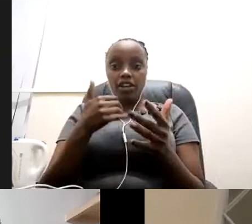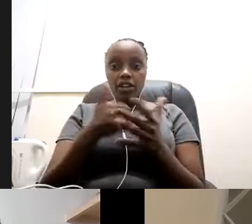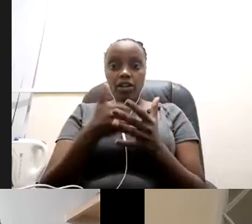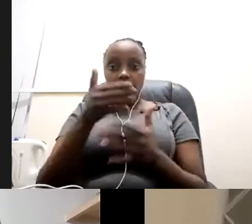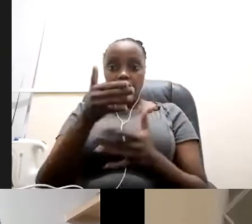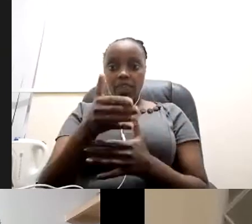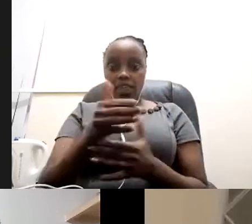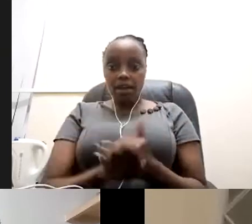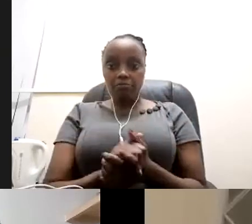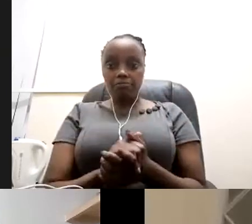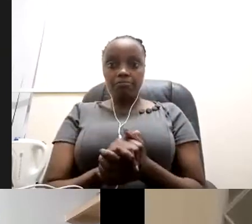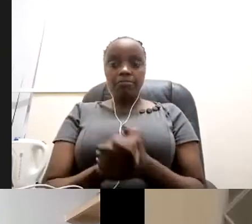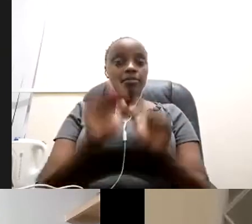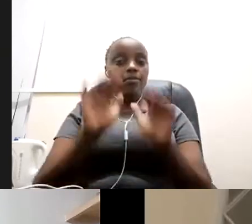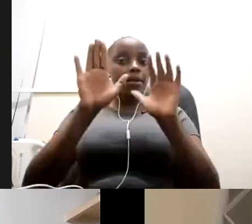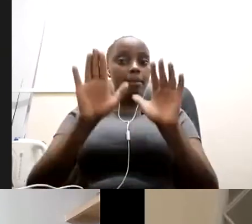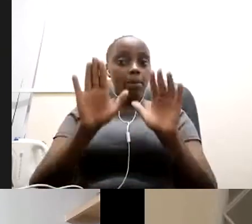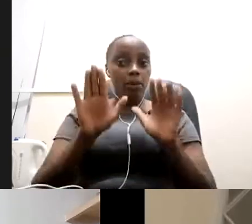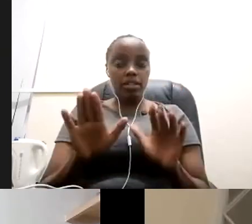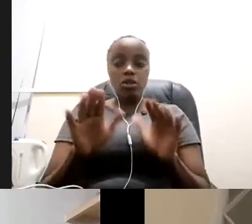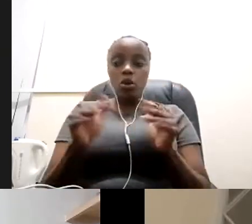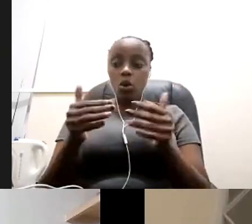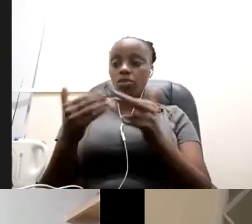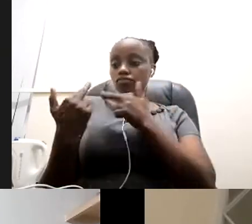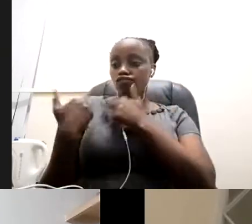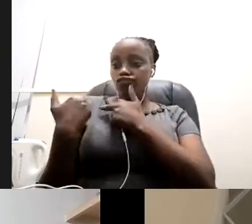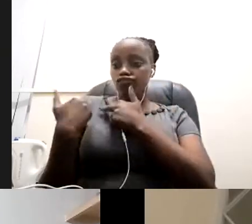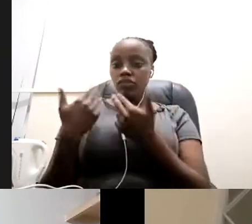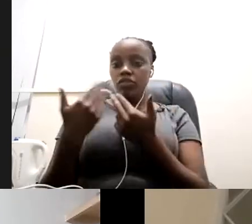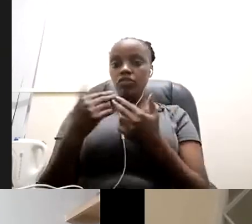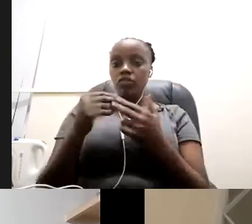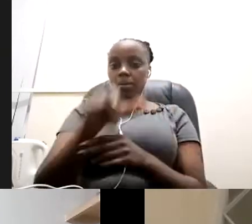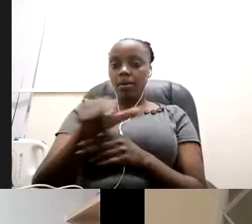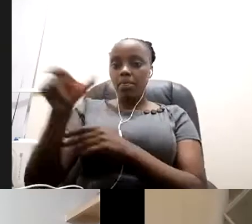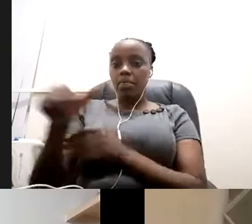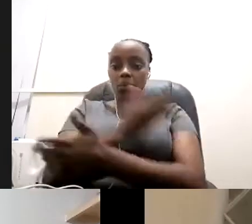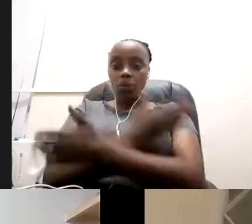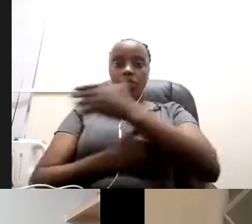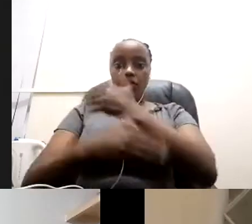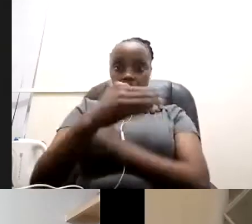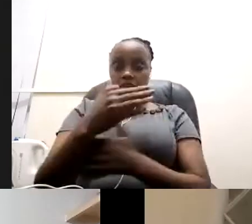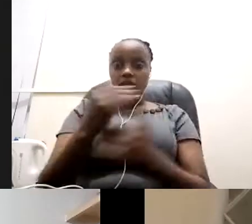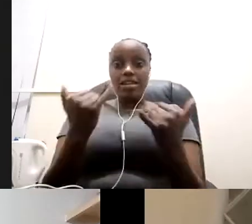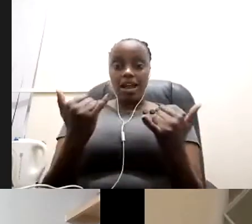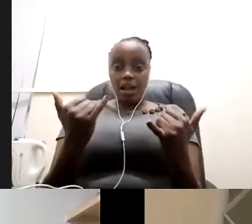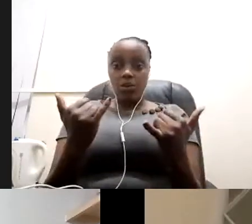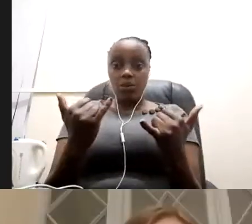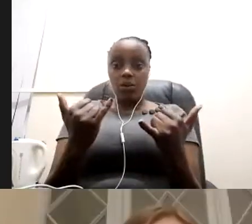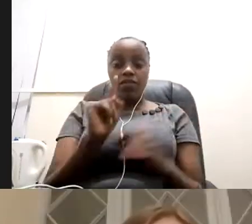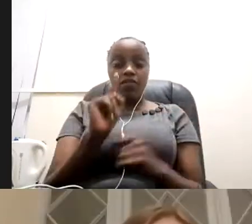the importance of the role of persons with disabilities. And in this line, the